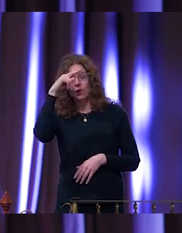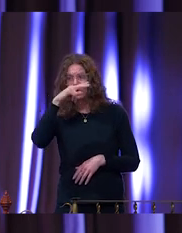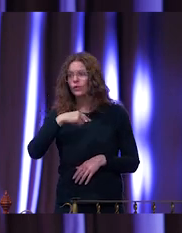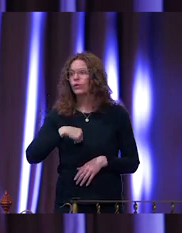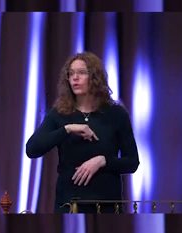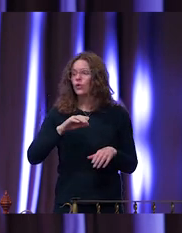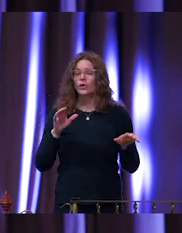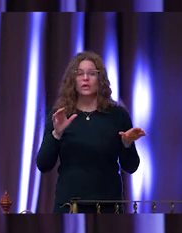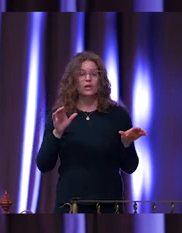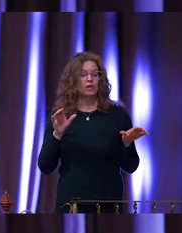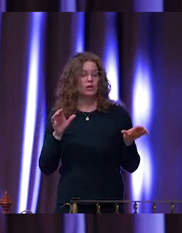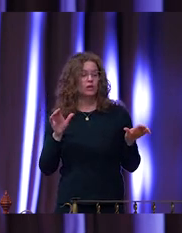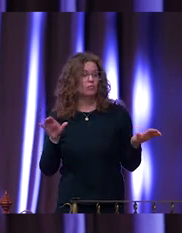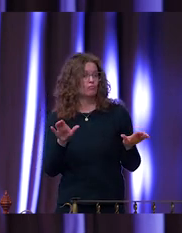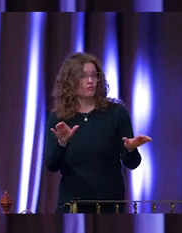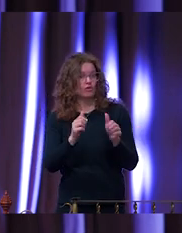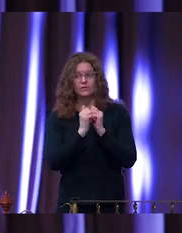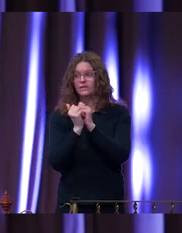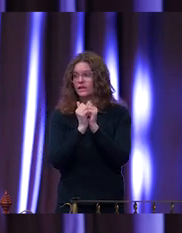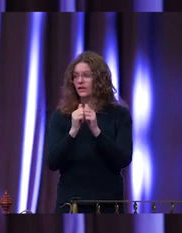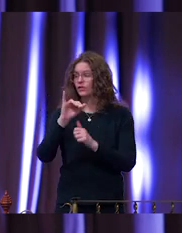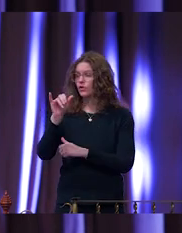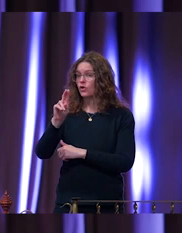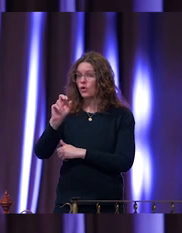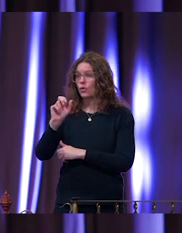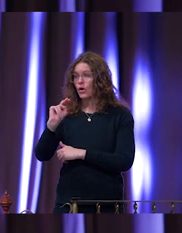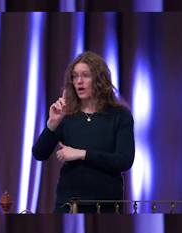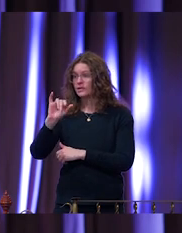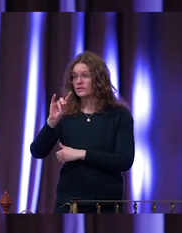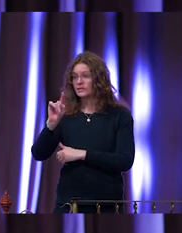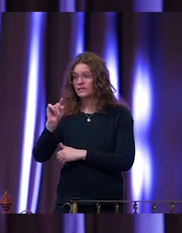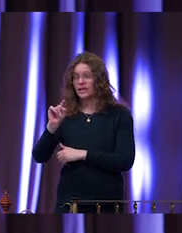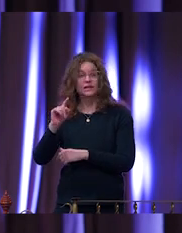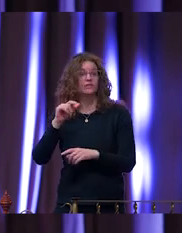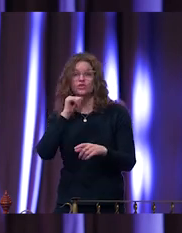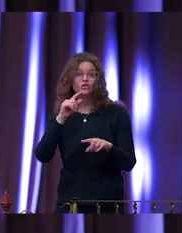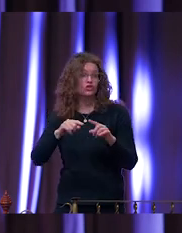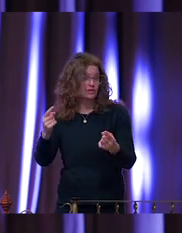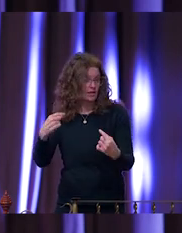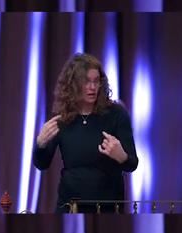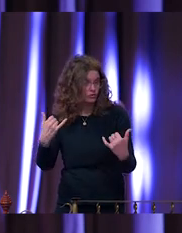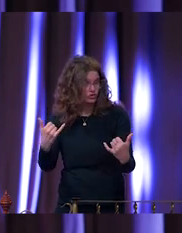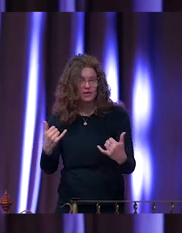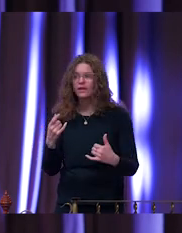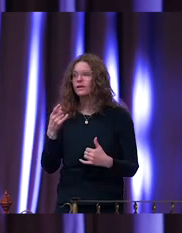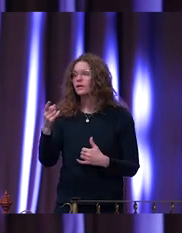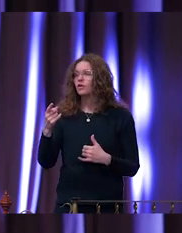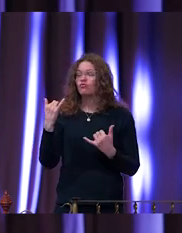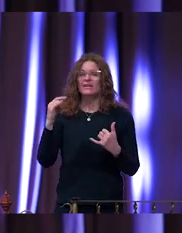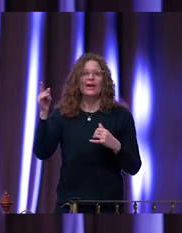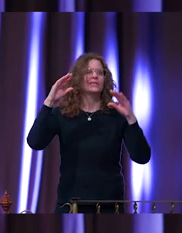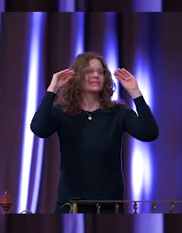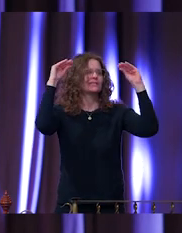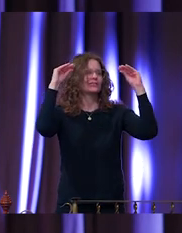together. He could not be here, Juan Diaz, the executive director, because he's teaching right now